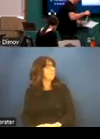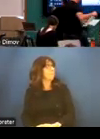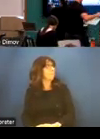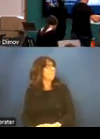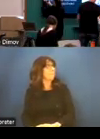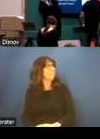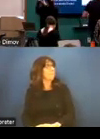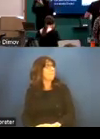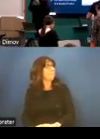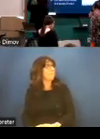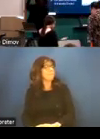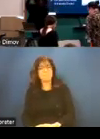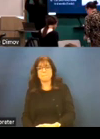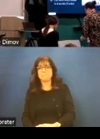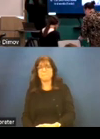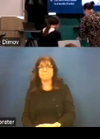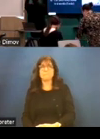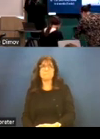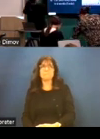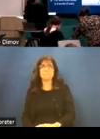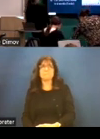Oh, I didn't put my name on. Oopsie.